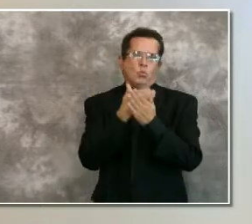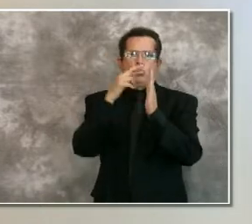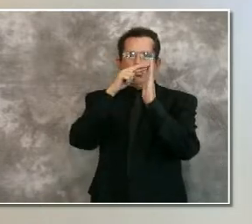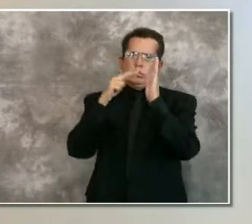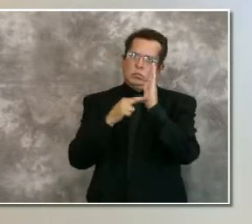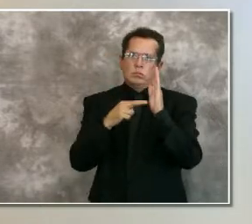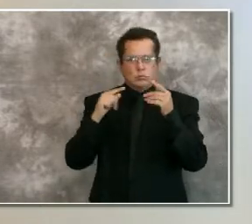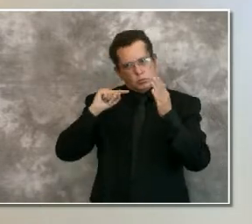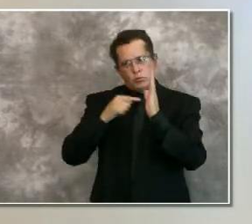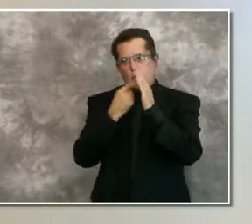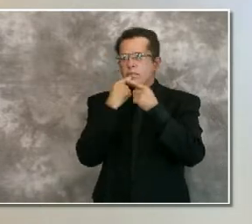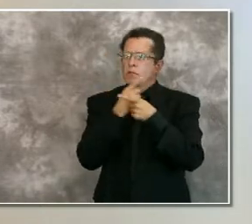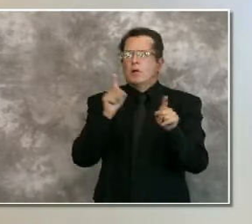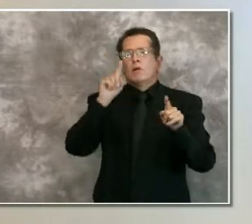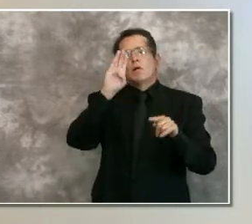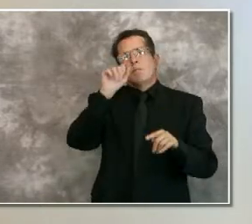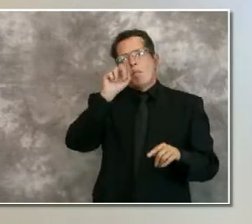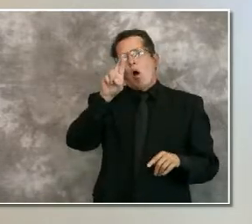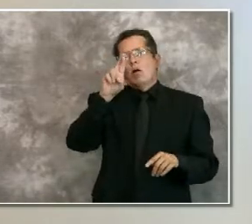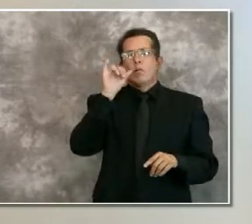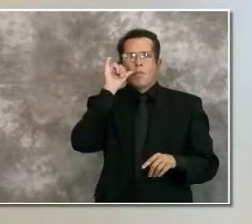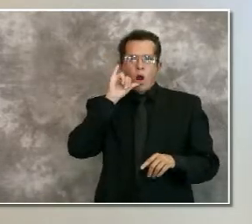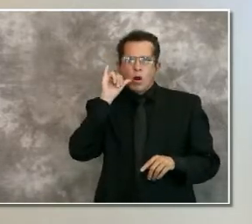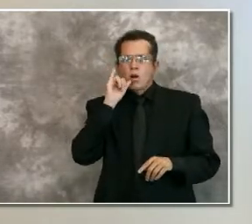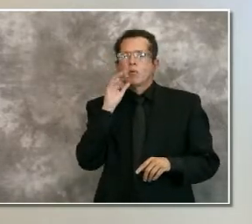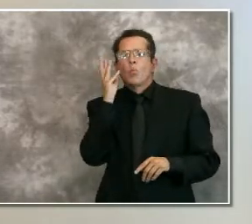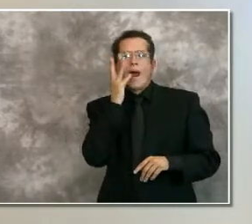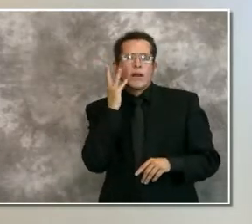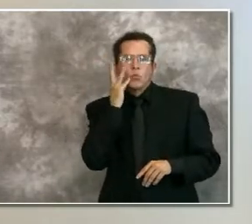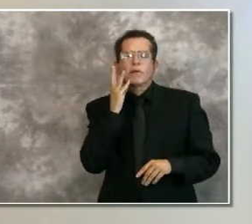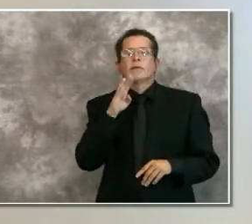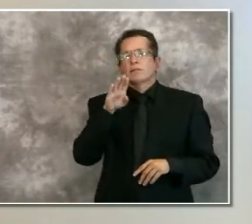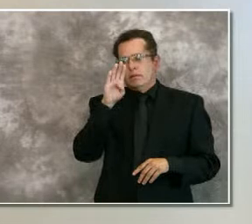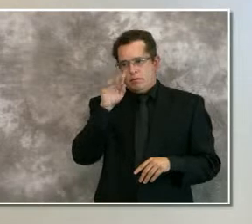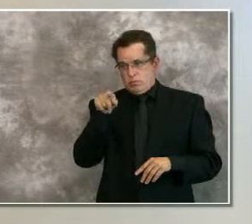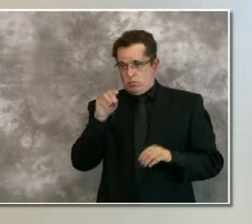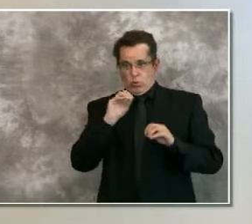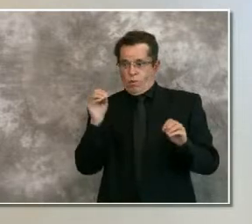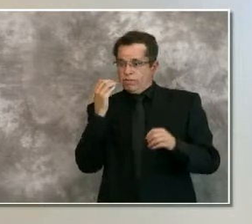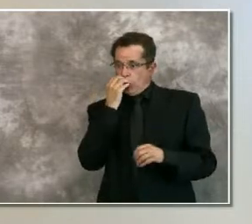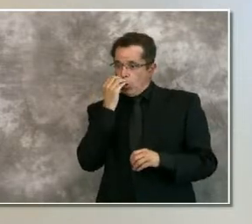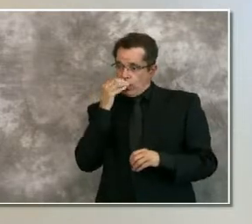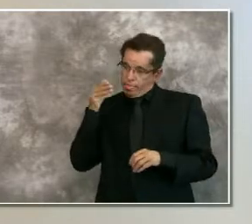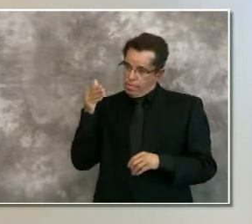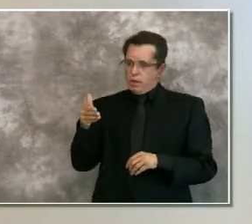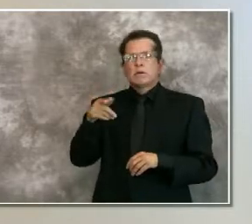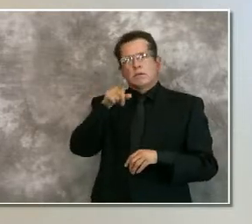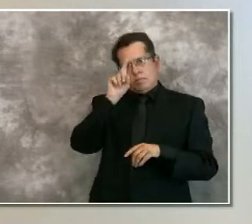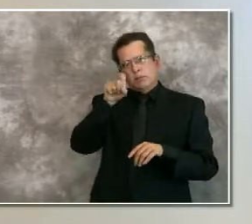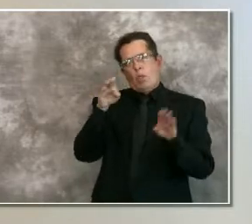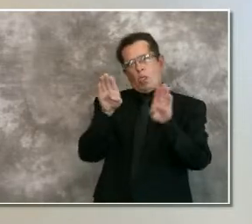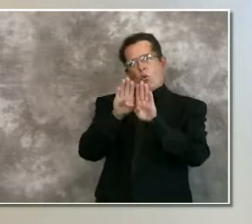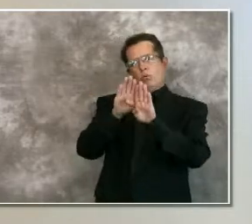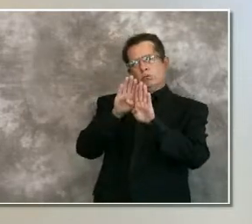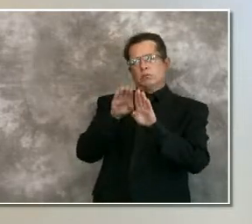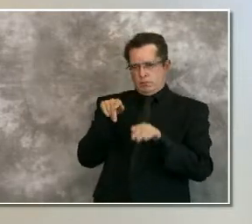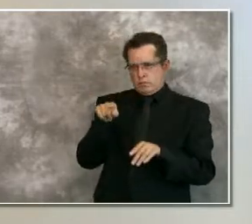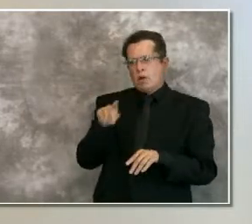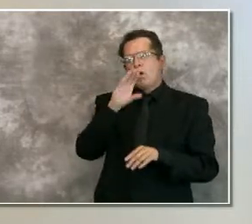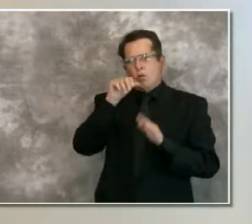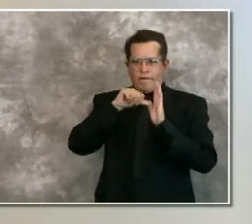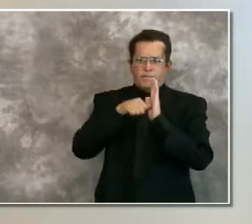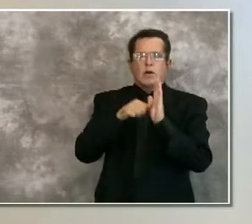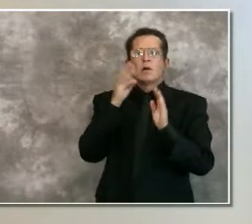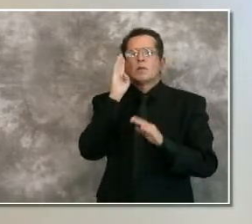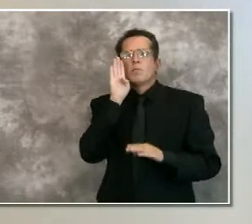First, bars, breweries, and wineries that do not serve food must close. Second, we are reinstating the order that beer,